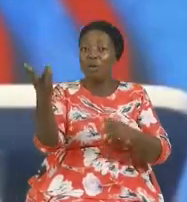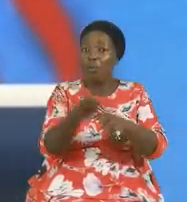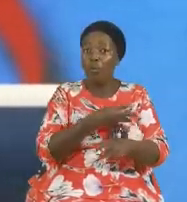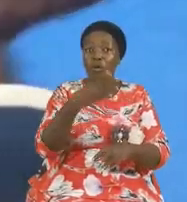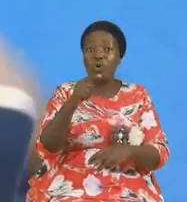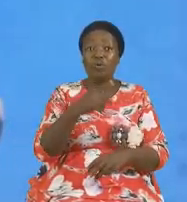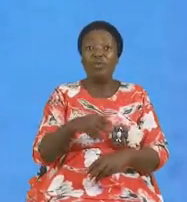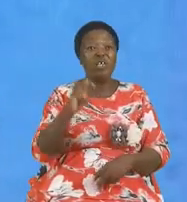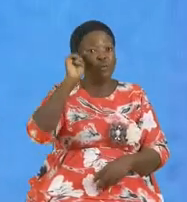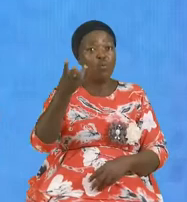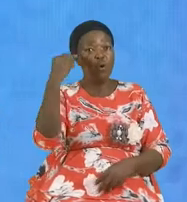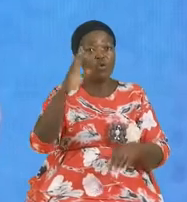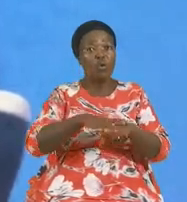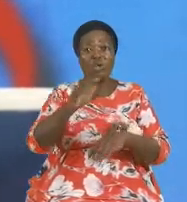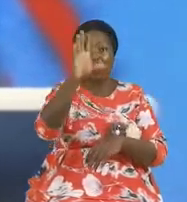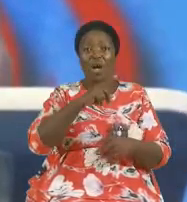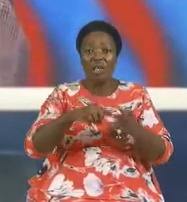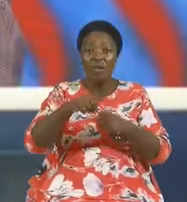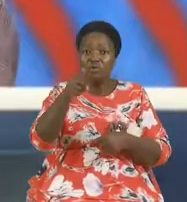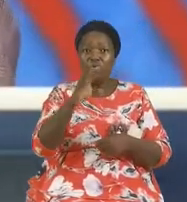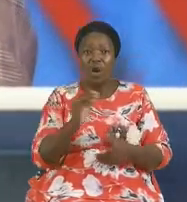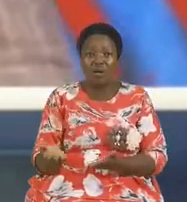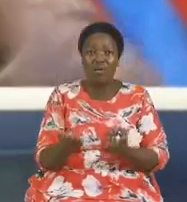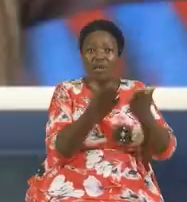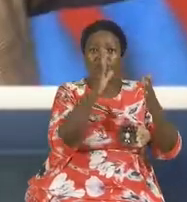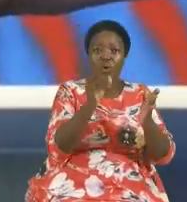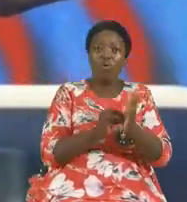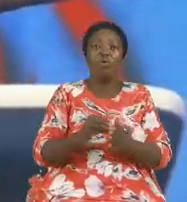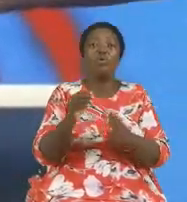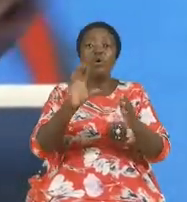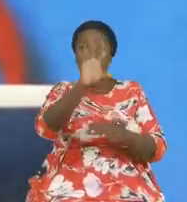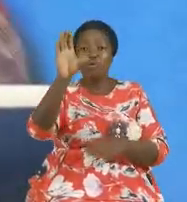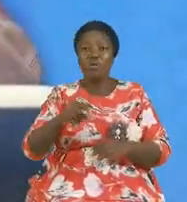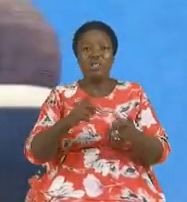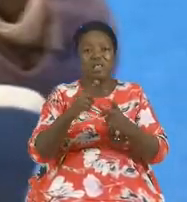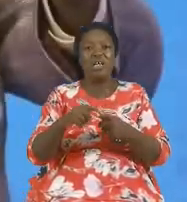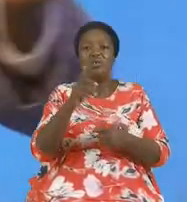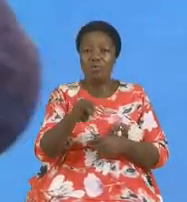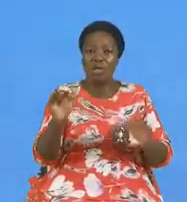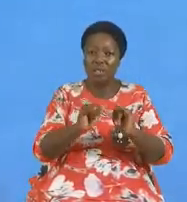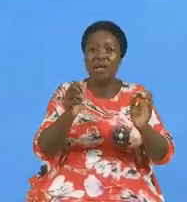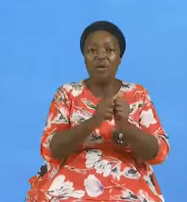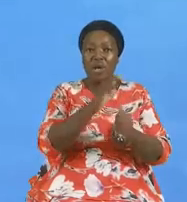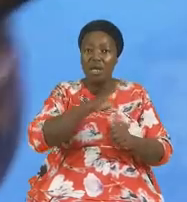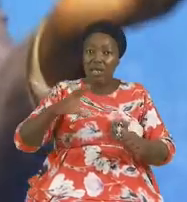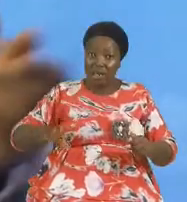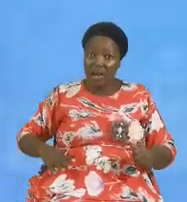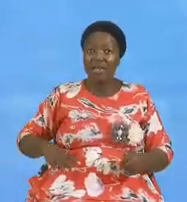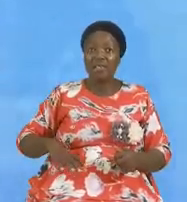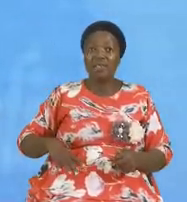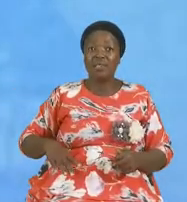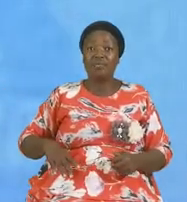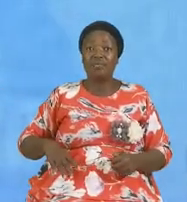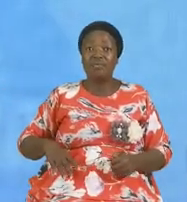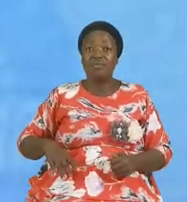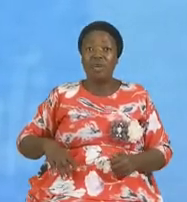are crucified with him. He was on the cross, and you are bearing your cross. You identify